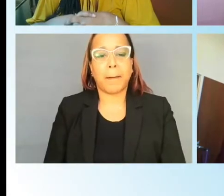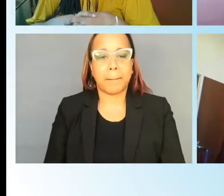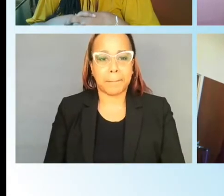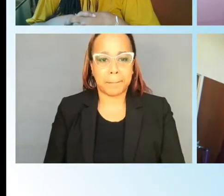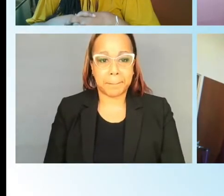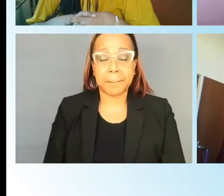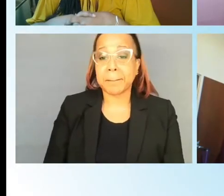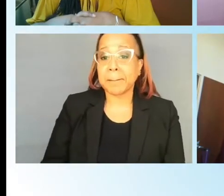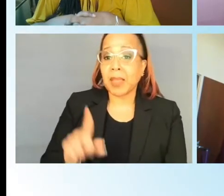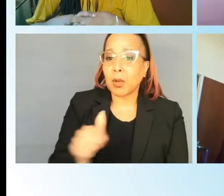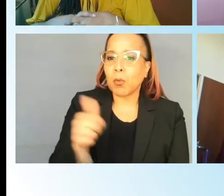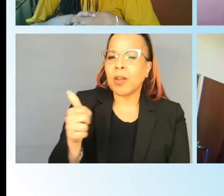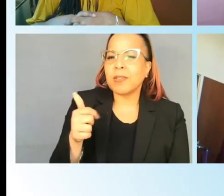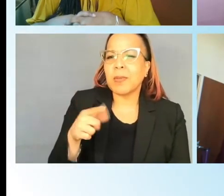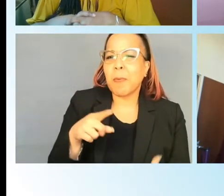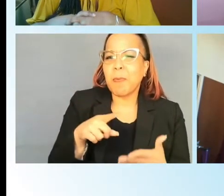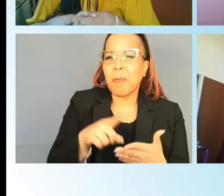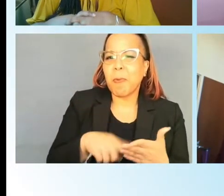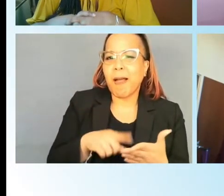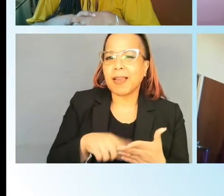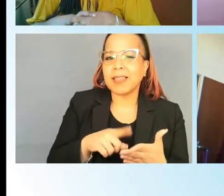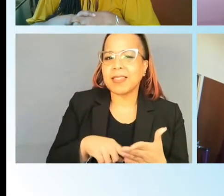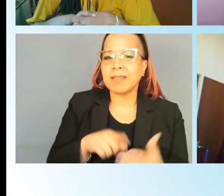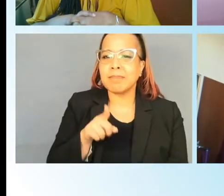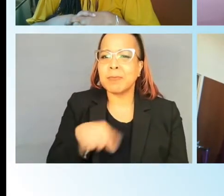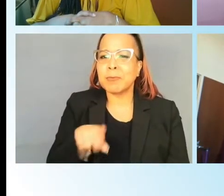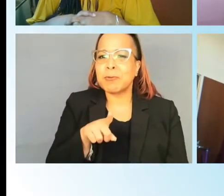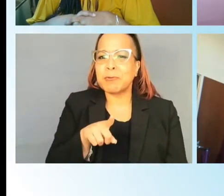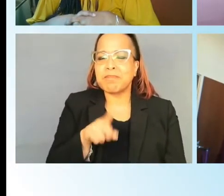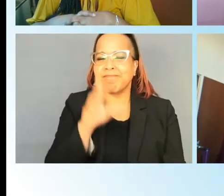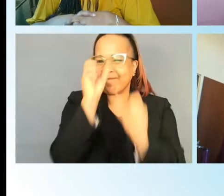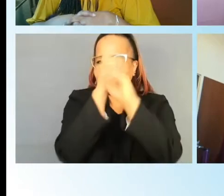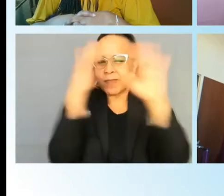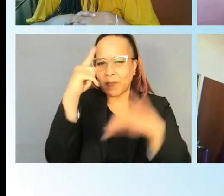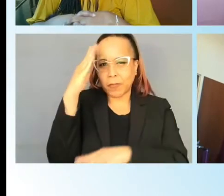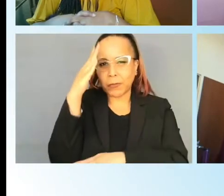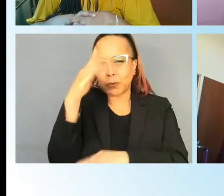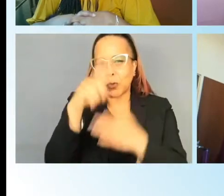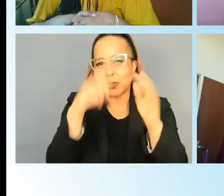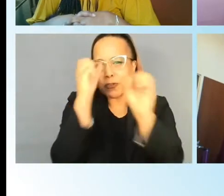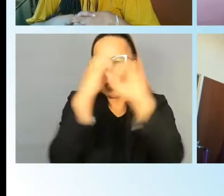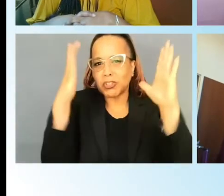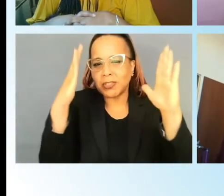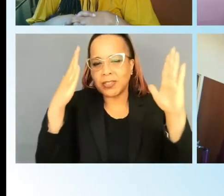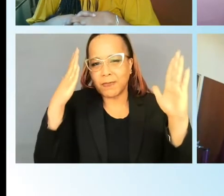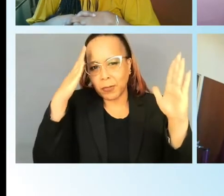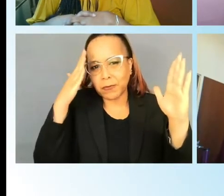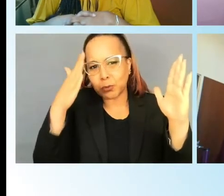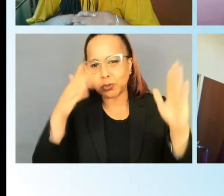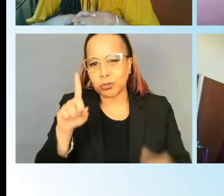Anyone else? What do you see for the future? What are you visioning on for the future?